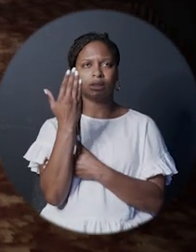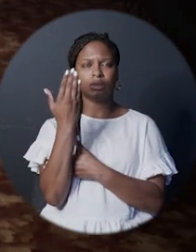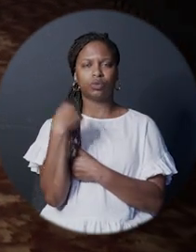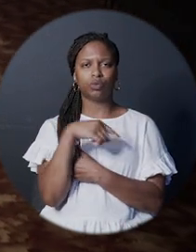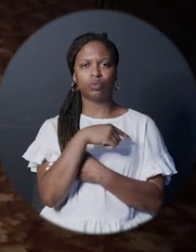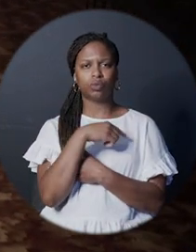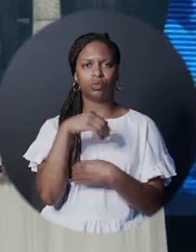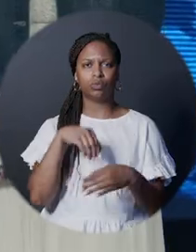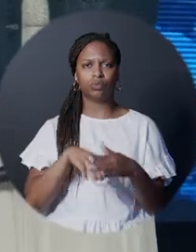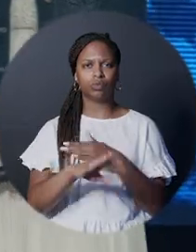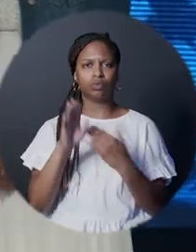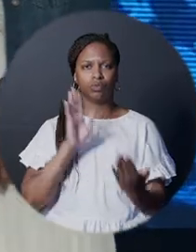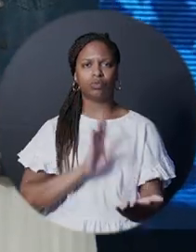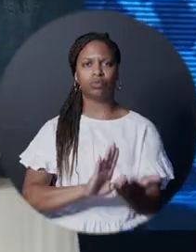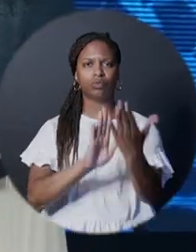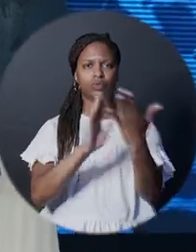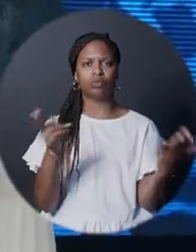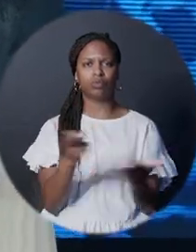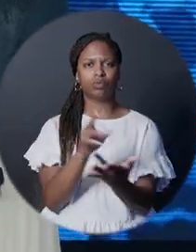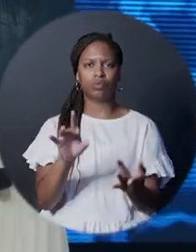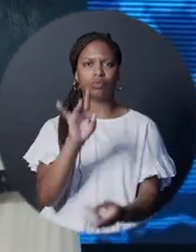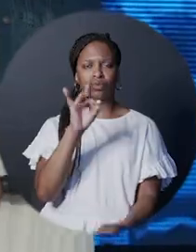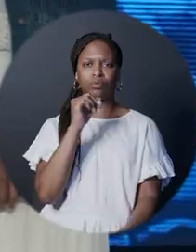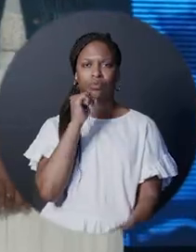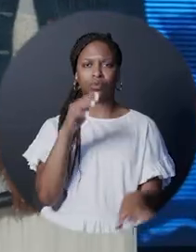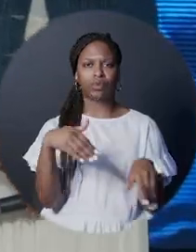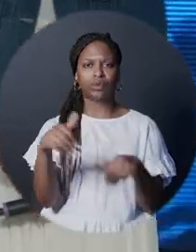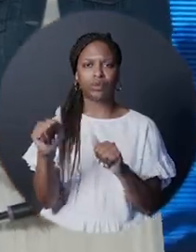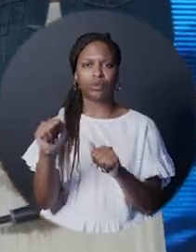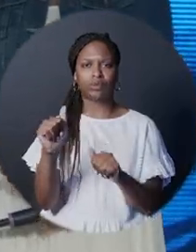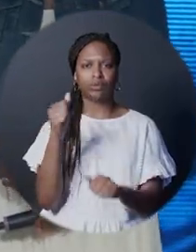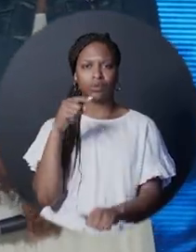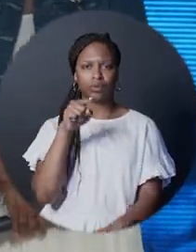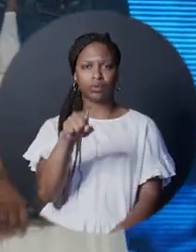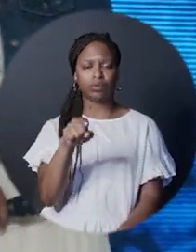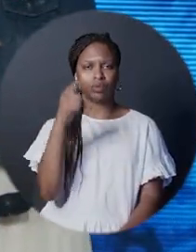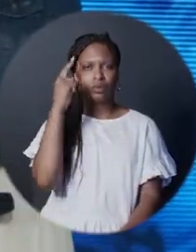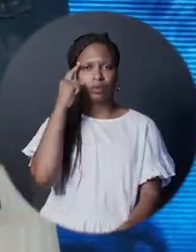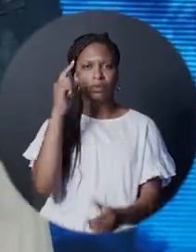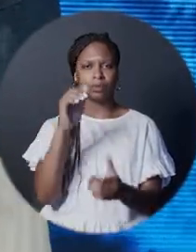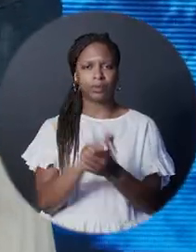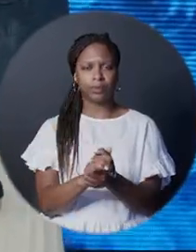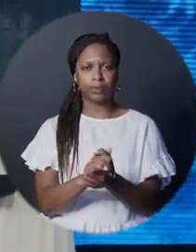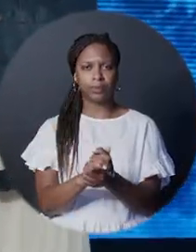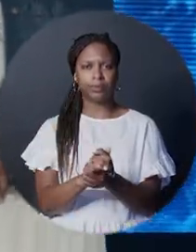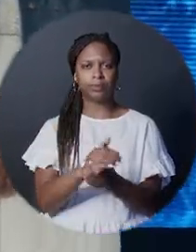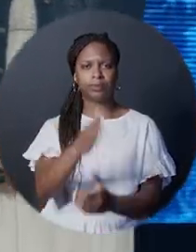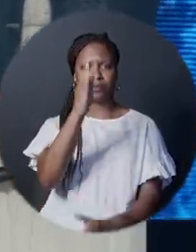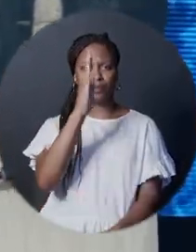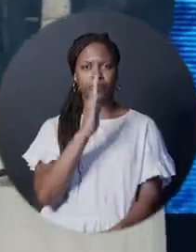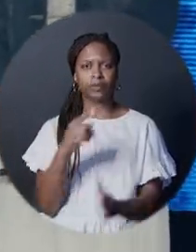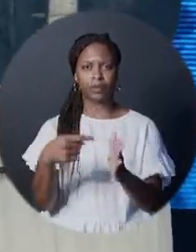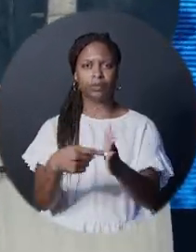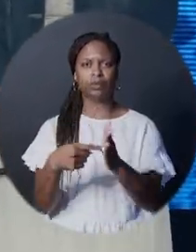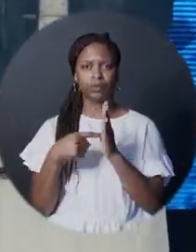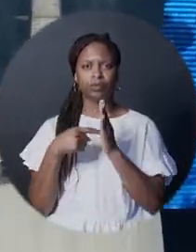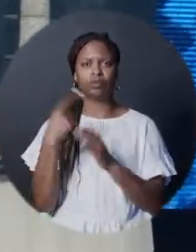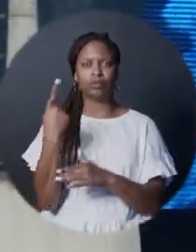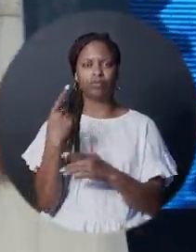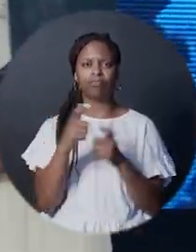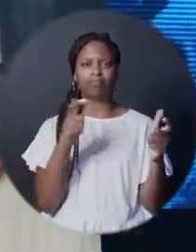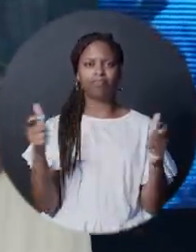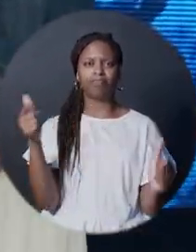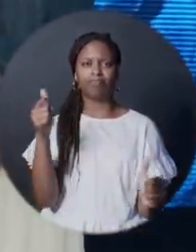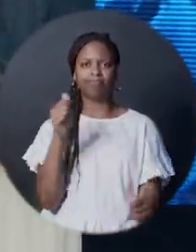Sunday morning, and we are in the presence of the Holy Ghost. I wouldn't leave if I were you, because I believe that God